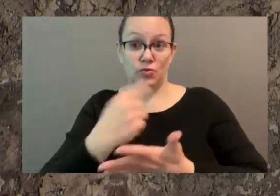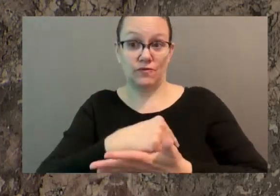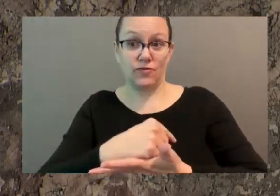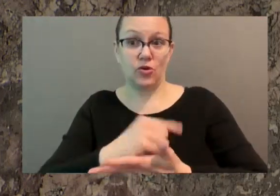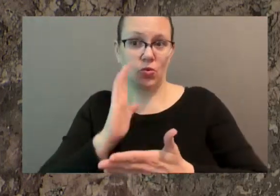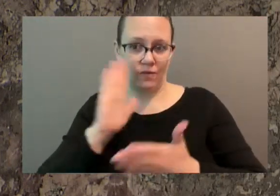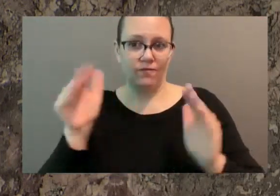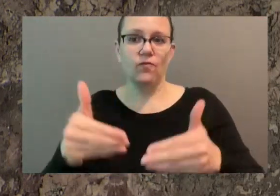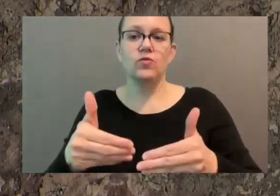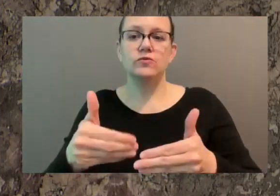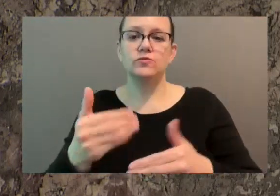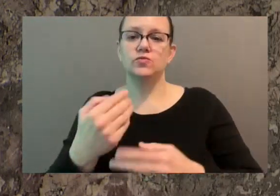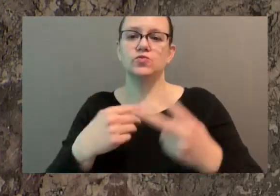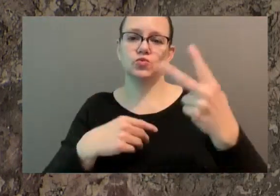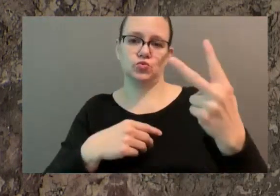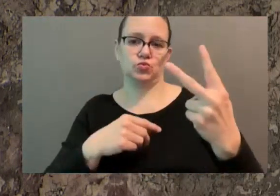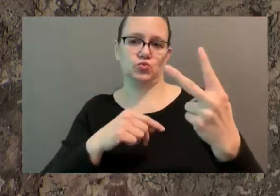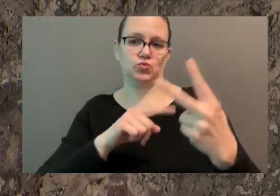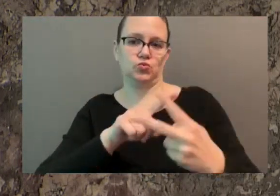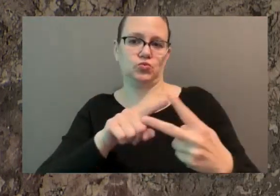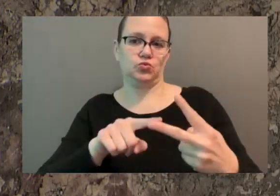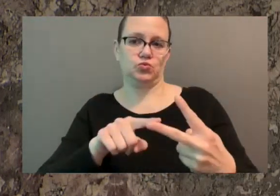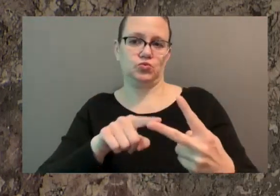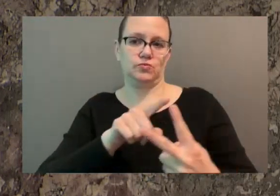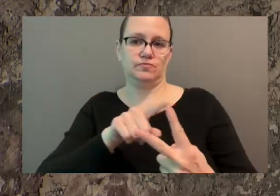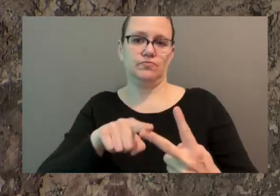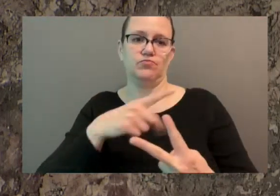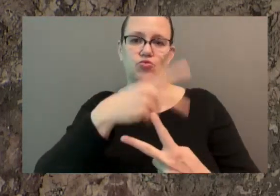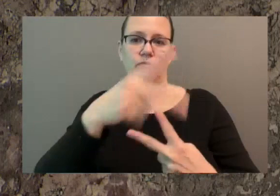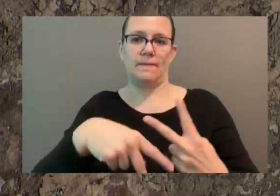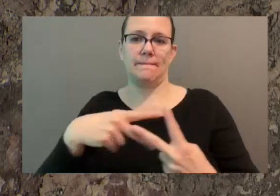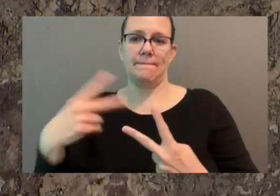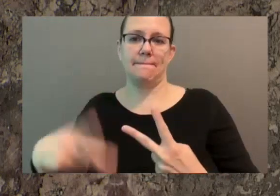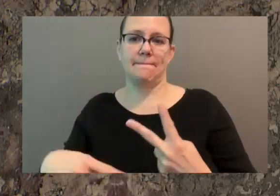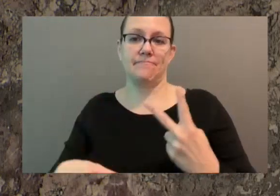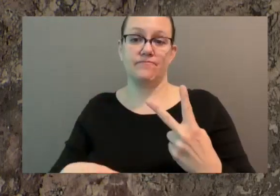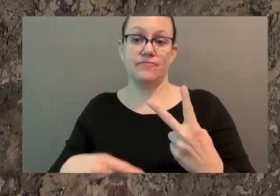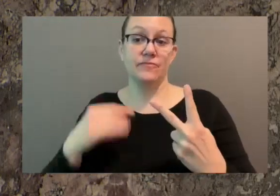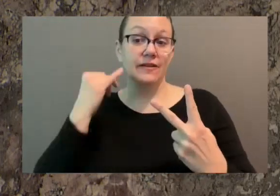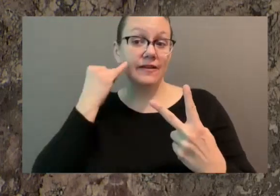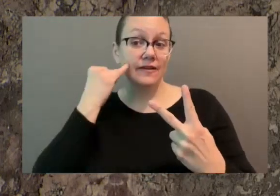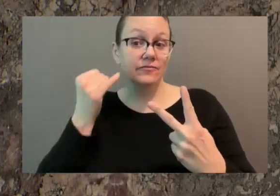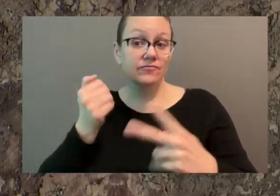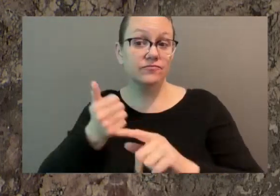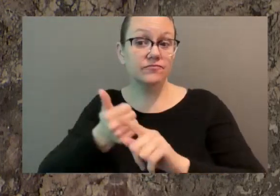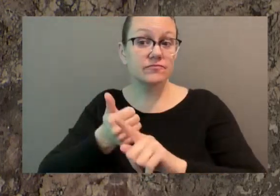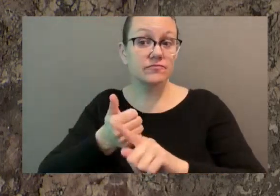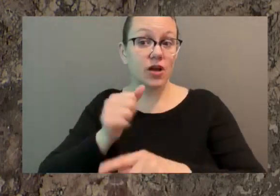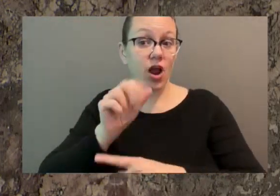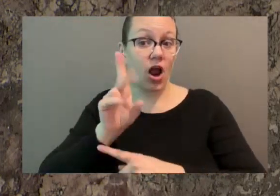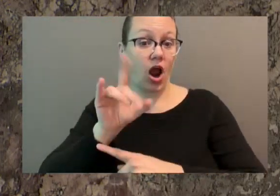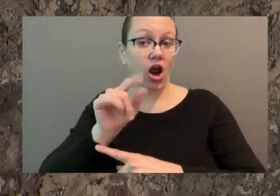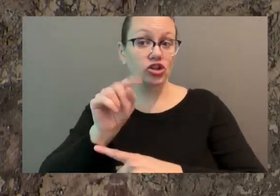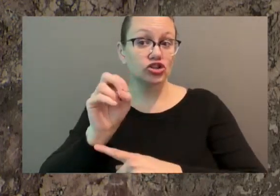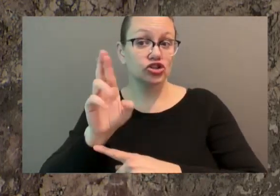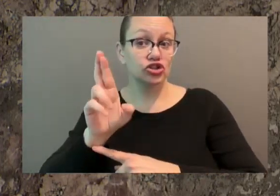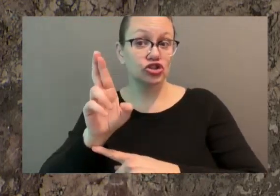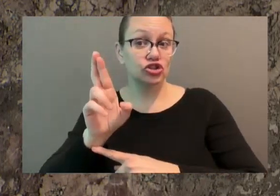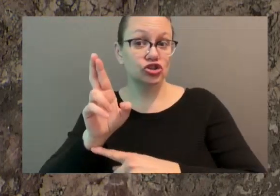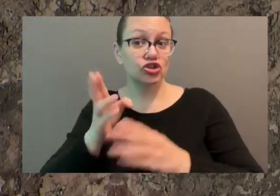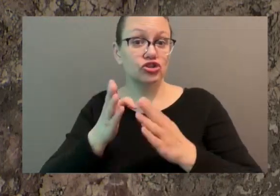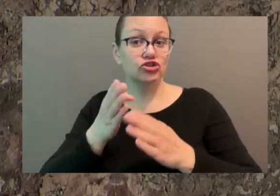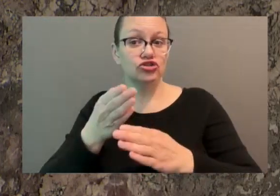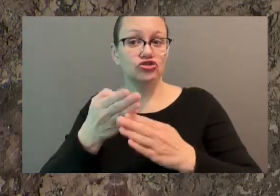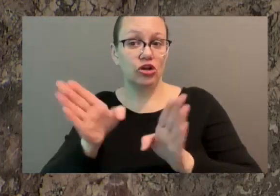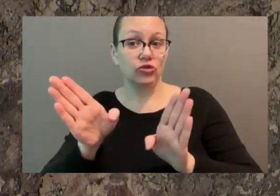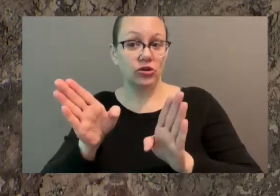to expand the review, it is entirely within his purview. So if the member has information that she wishes to share, I would